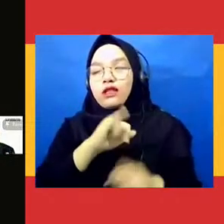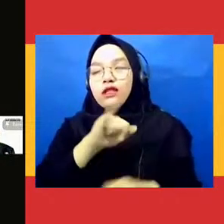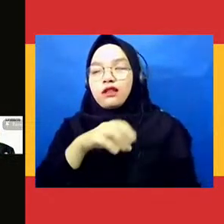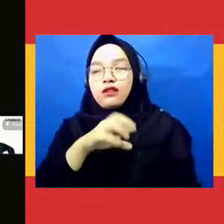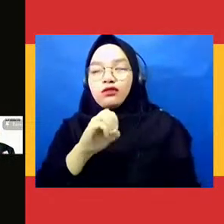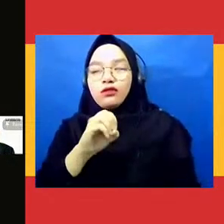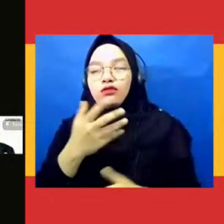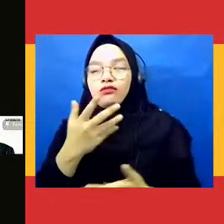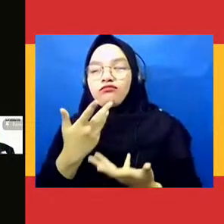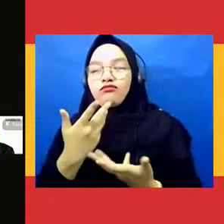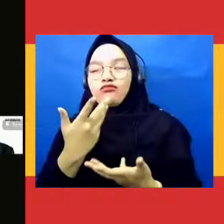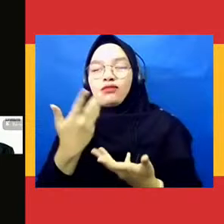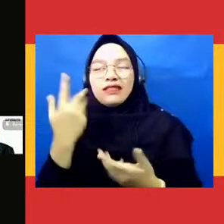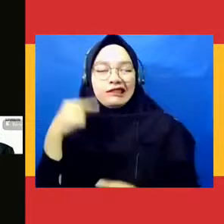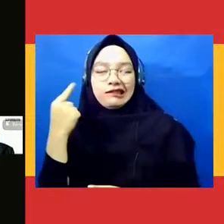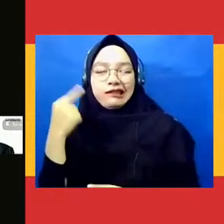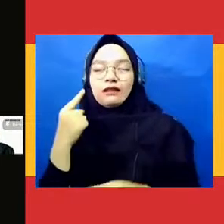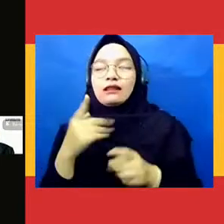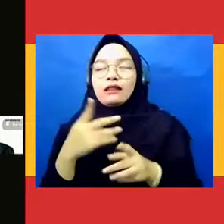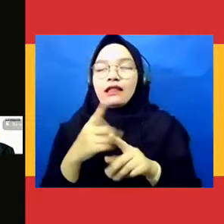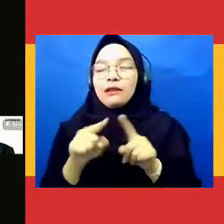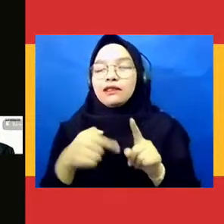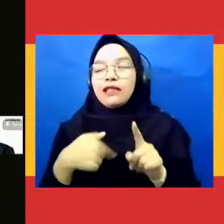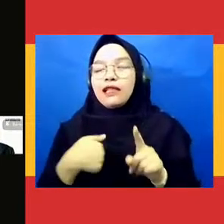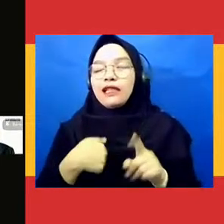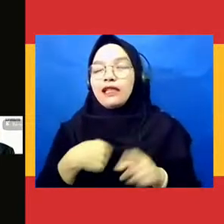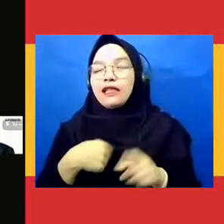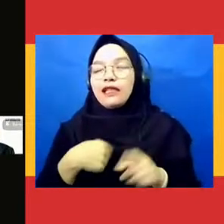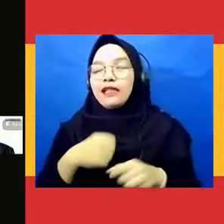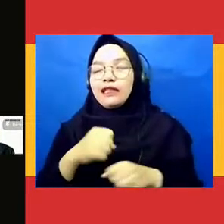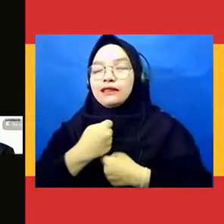This is Gwangju, about 1.5 million population,